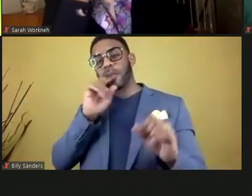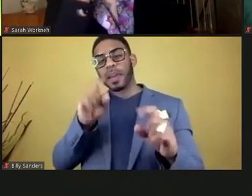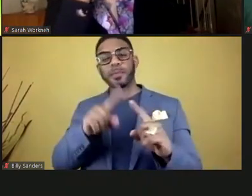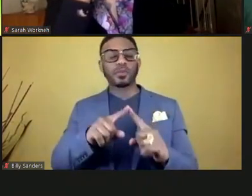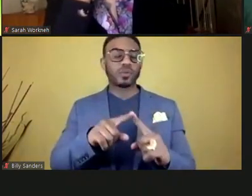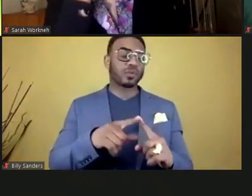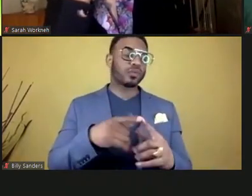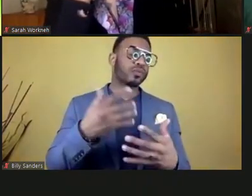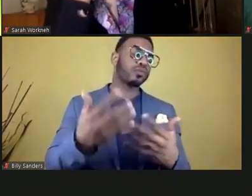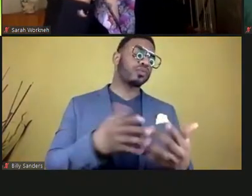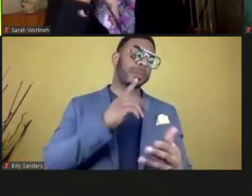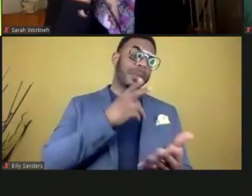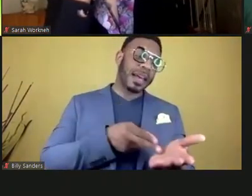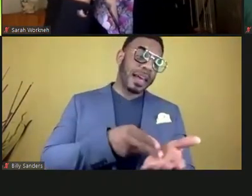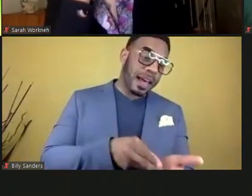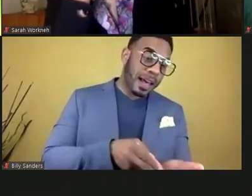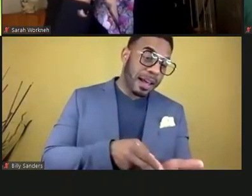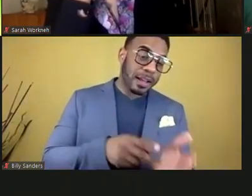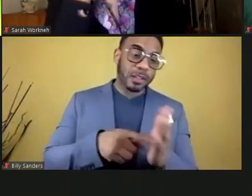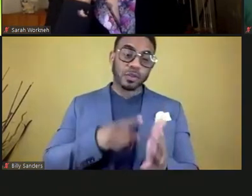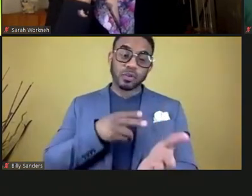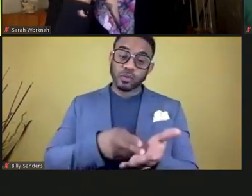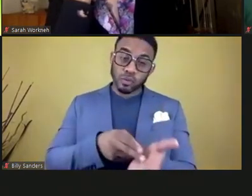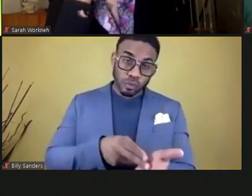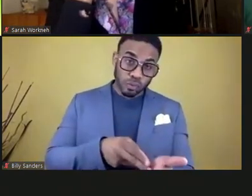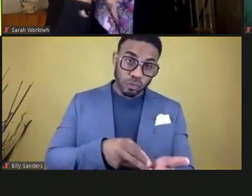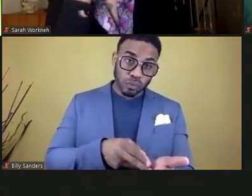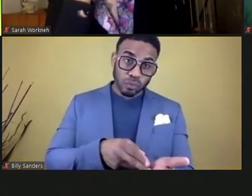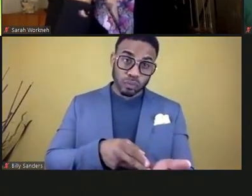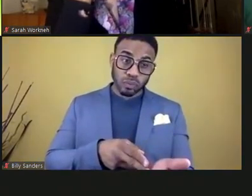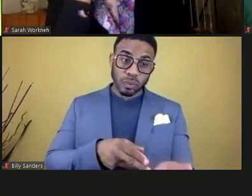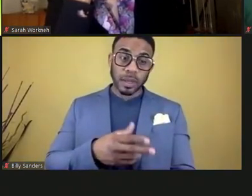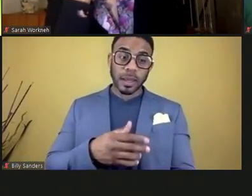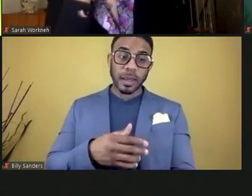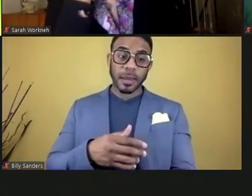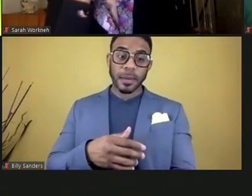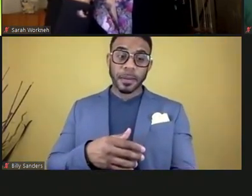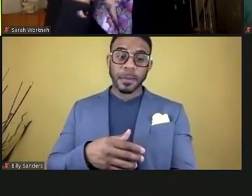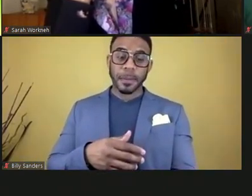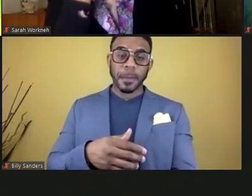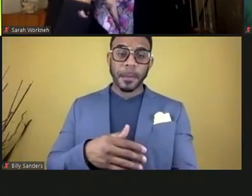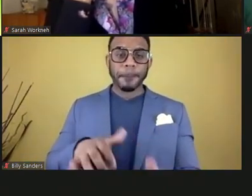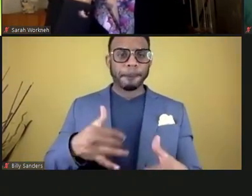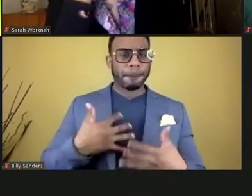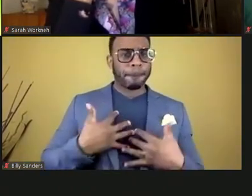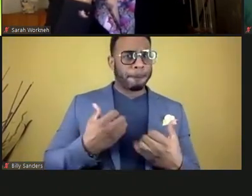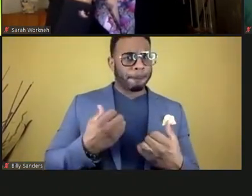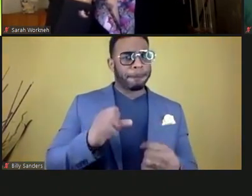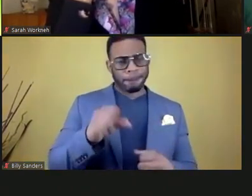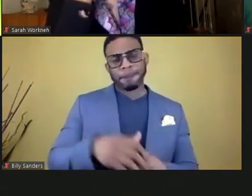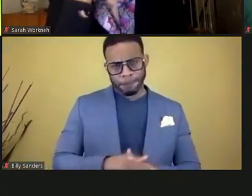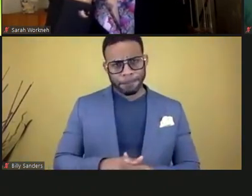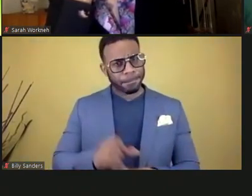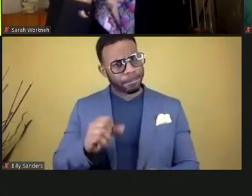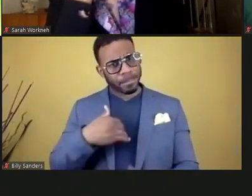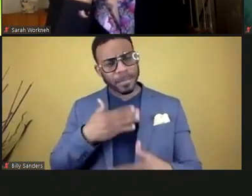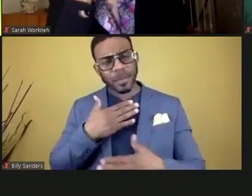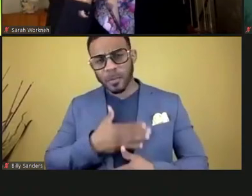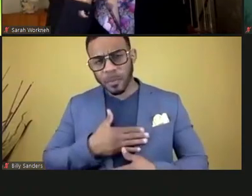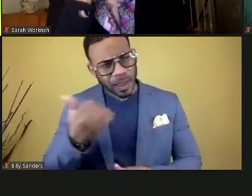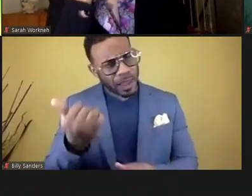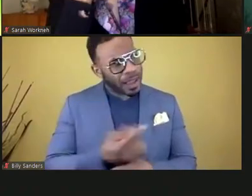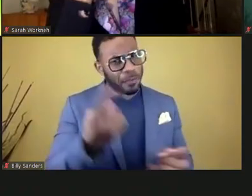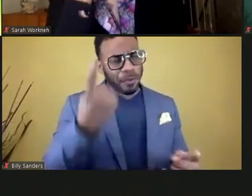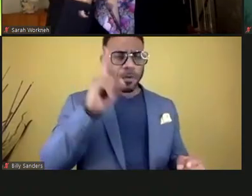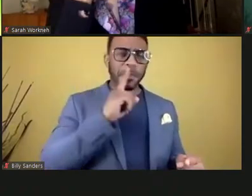to be honest and show truth. And that takes a lot of courage. So I appreciate everybody